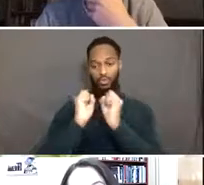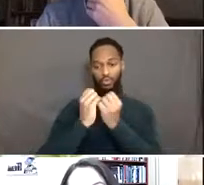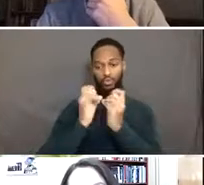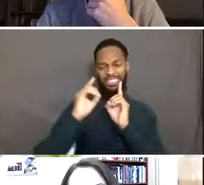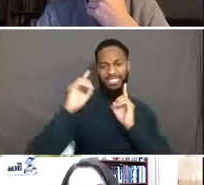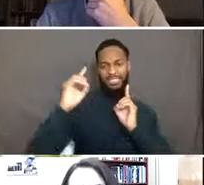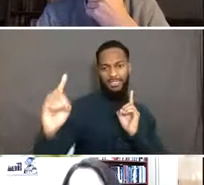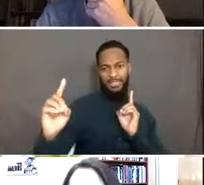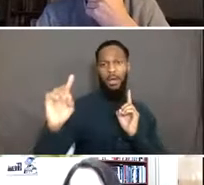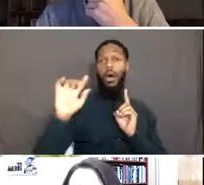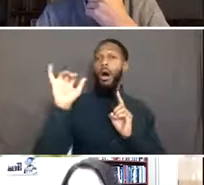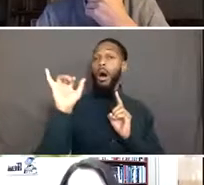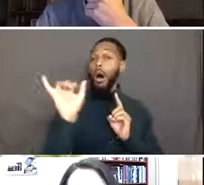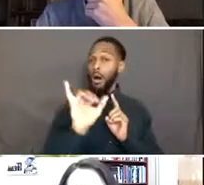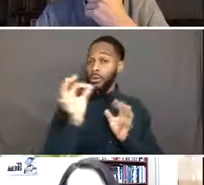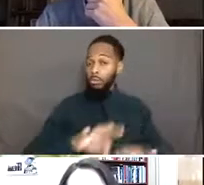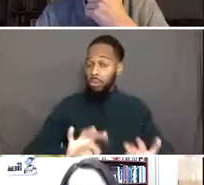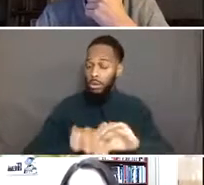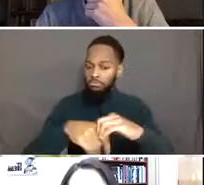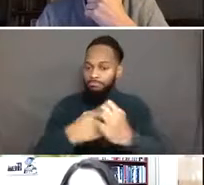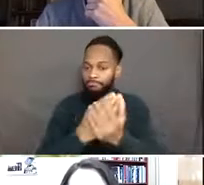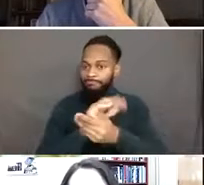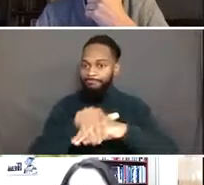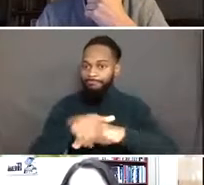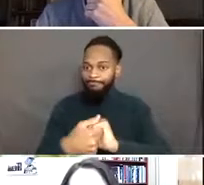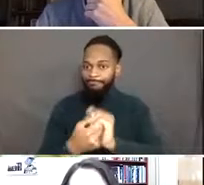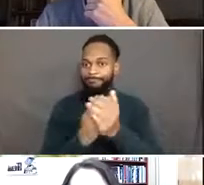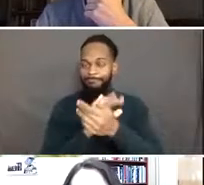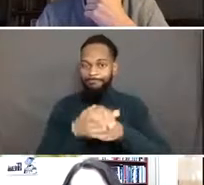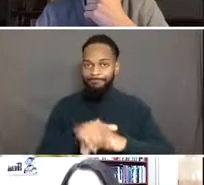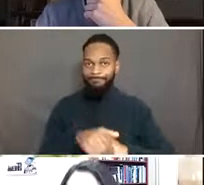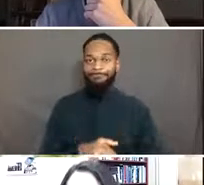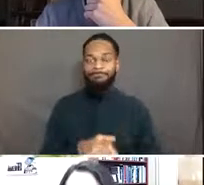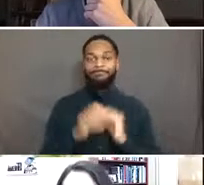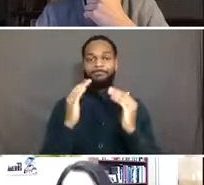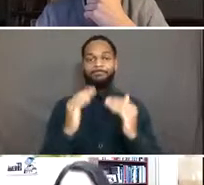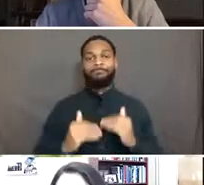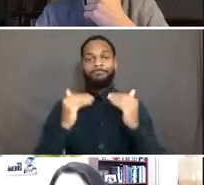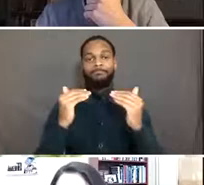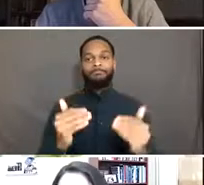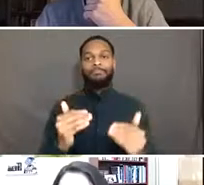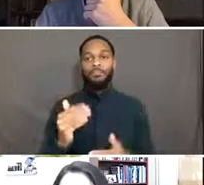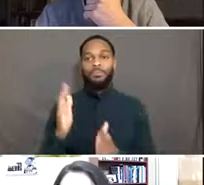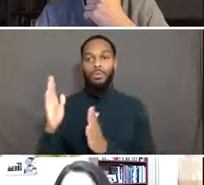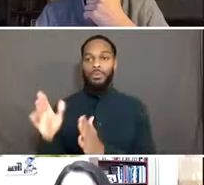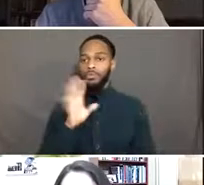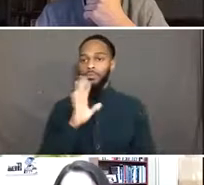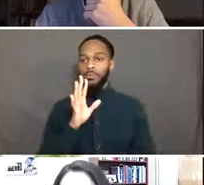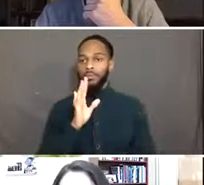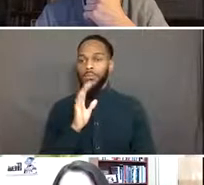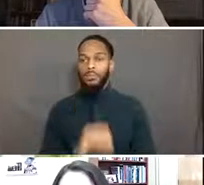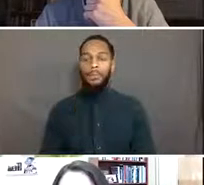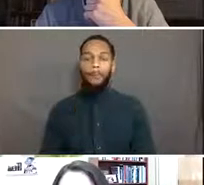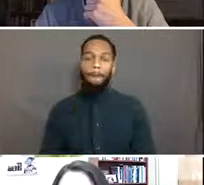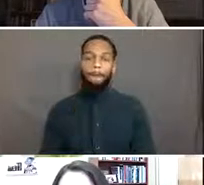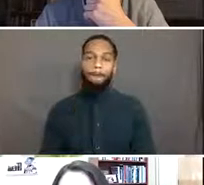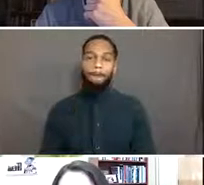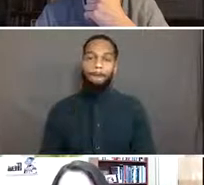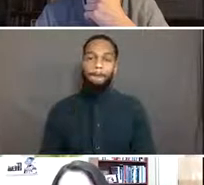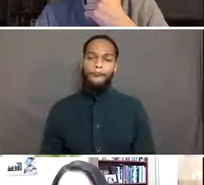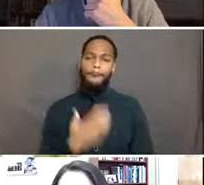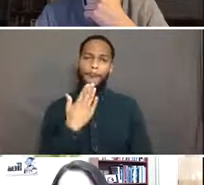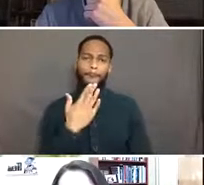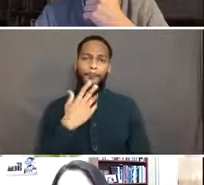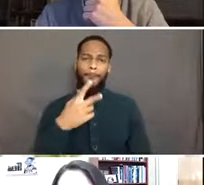hands often. So with that, I'm gonna go ahead and hand off to Dr. Baca. Thank you so much, Pia. I'm doing